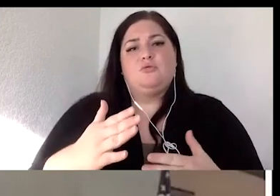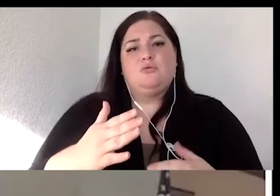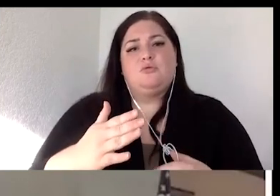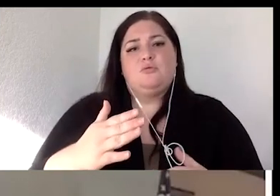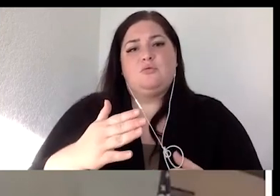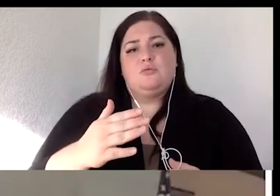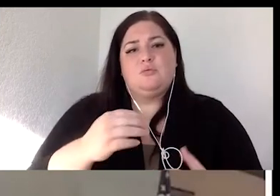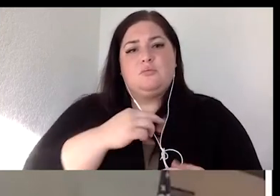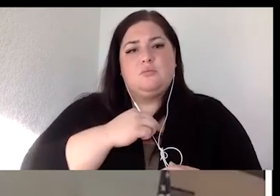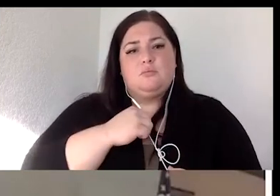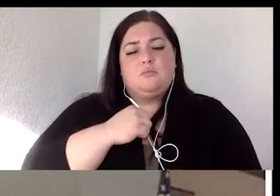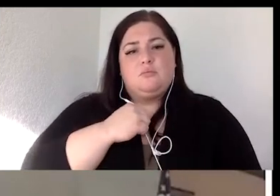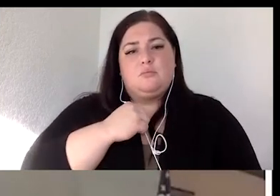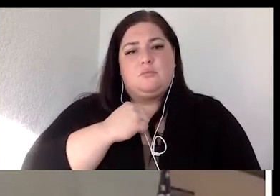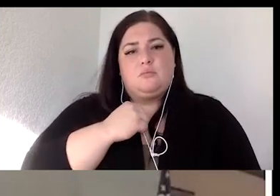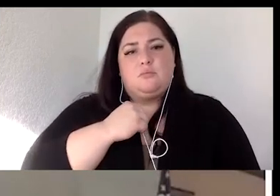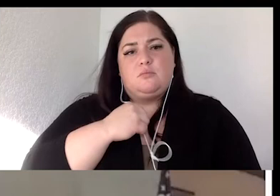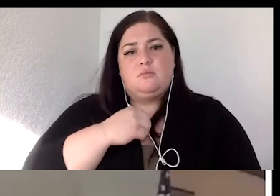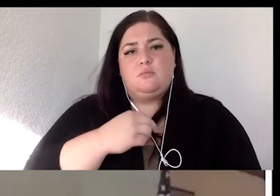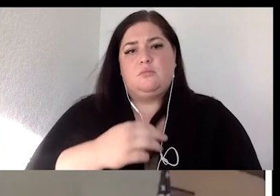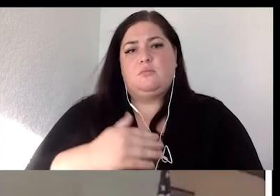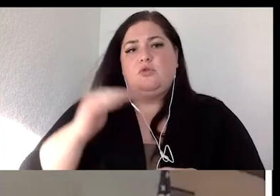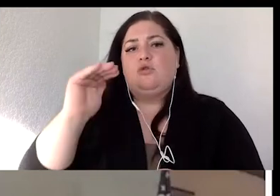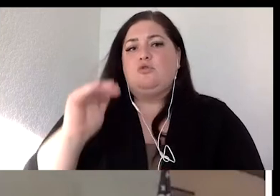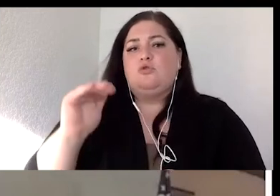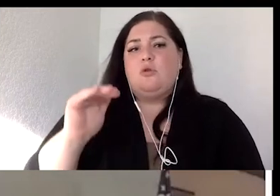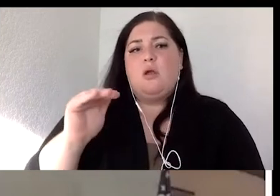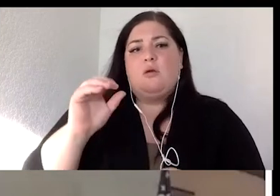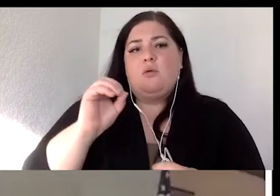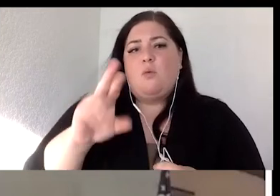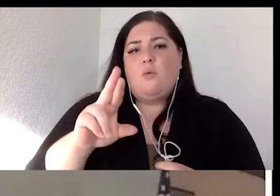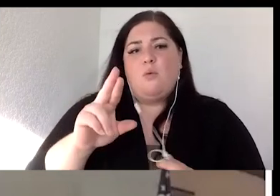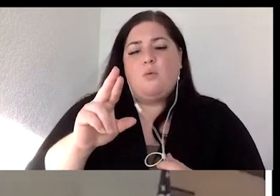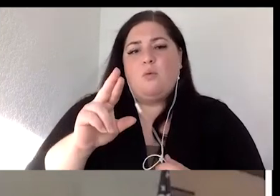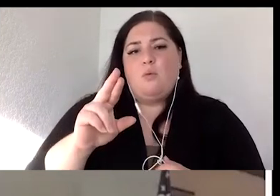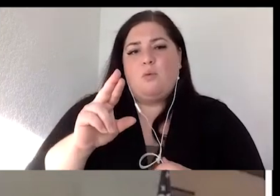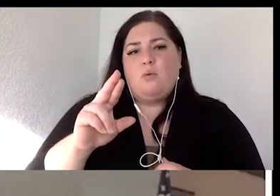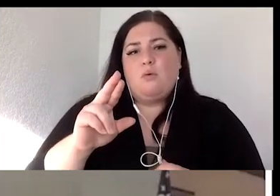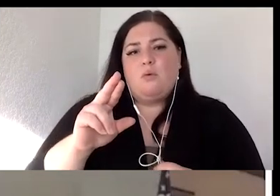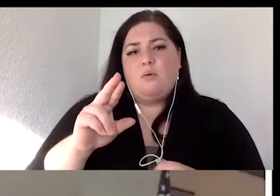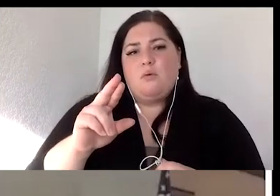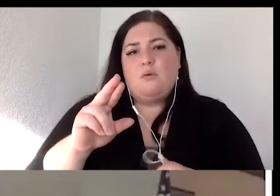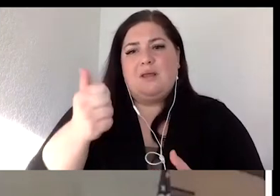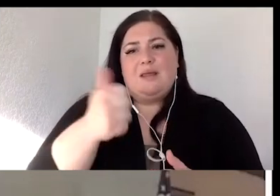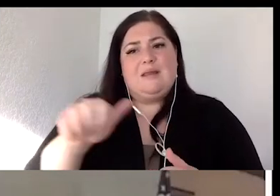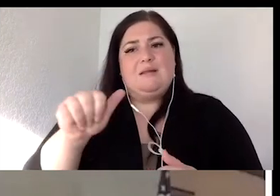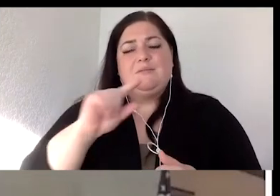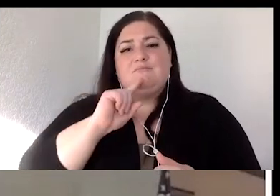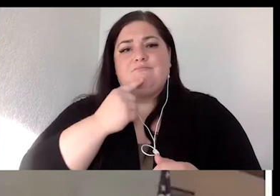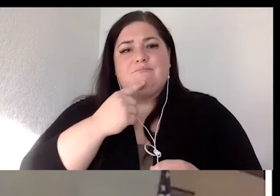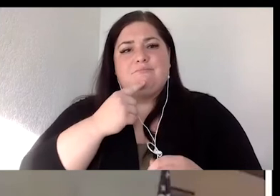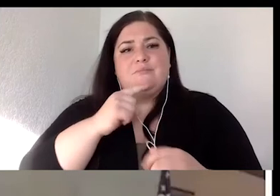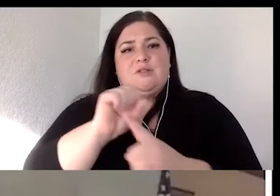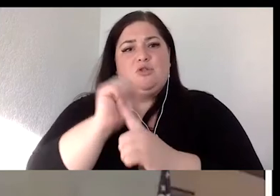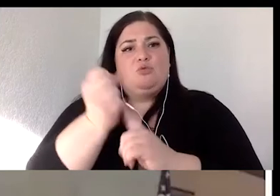that a child or a woman that has encountered a